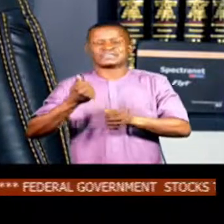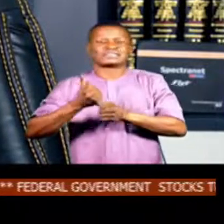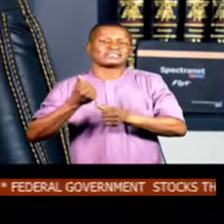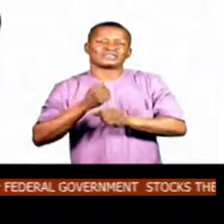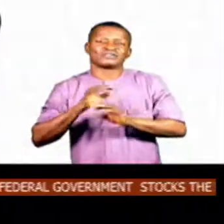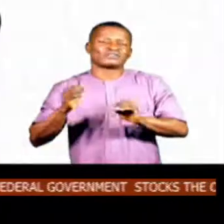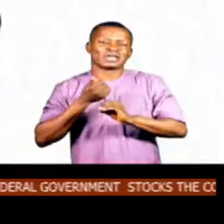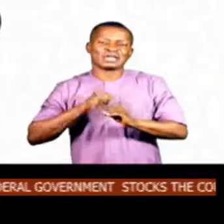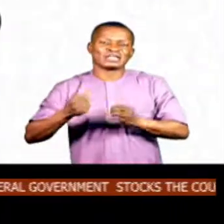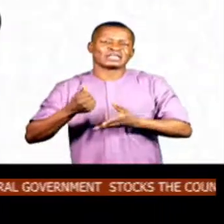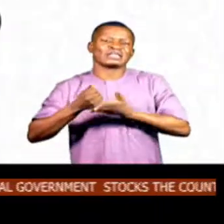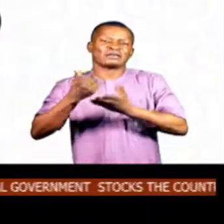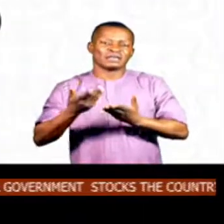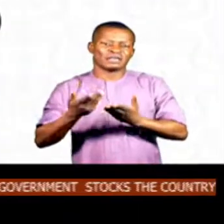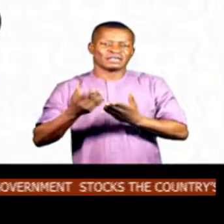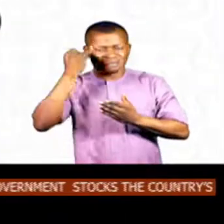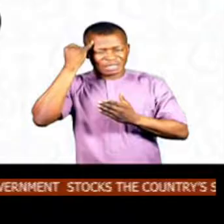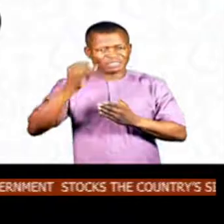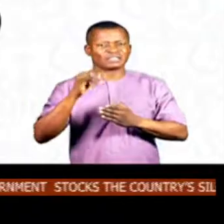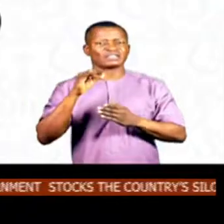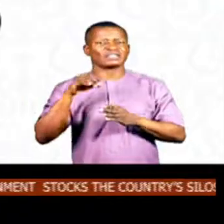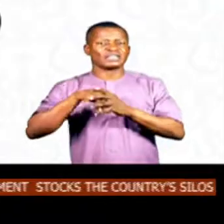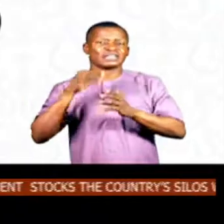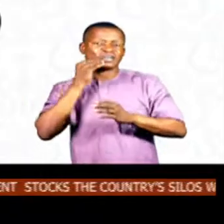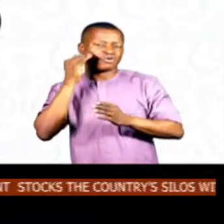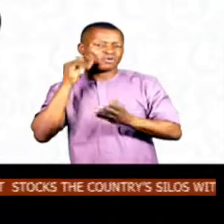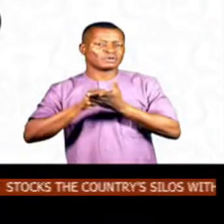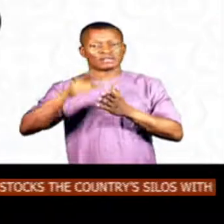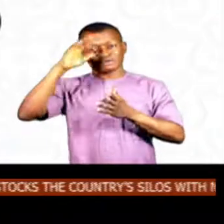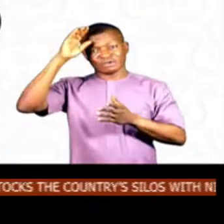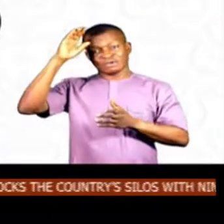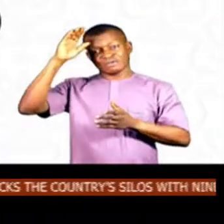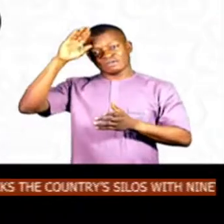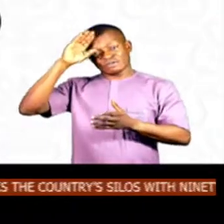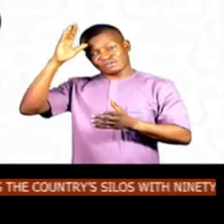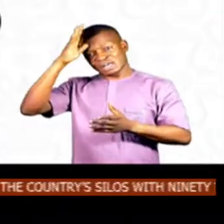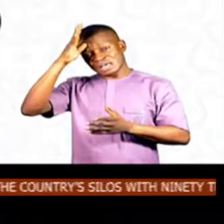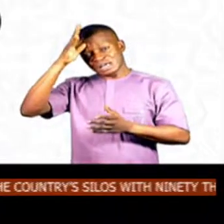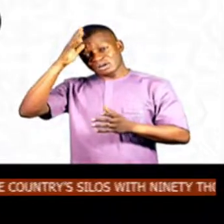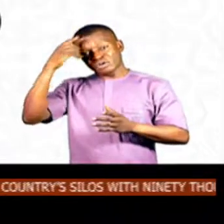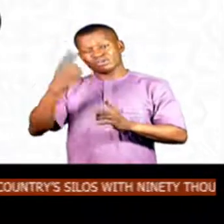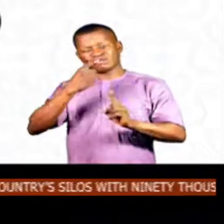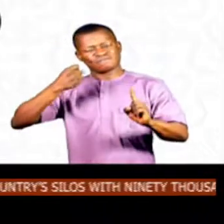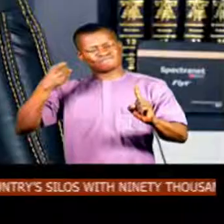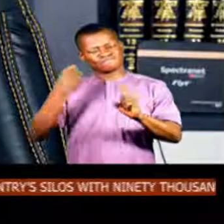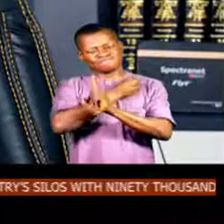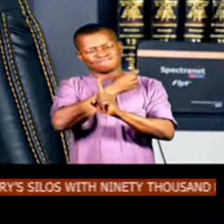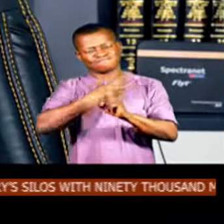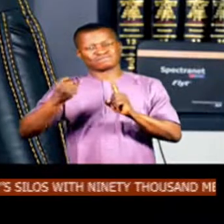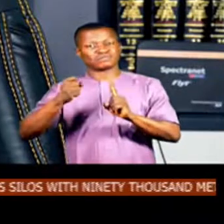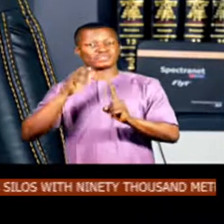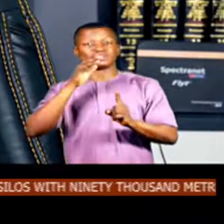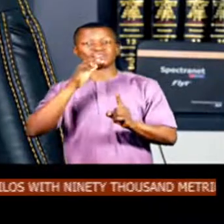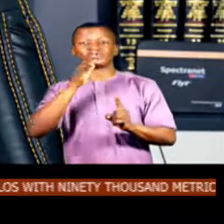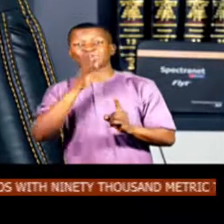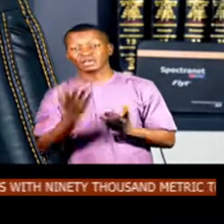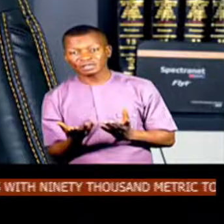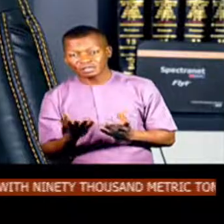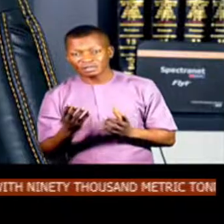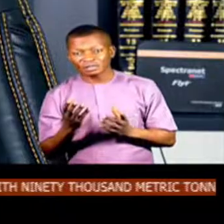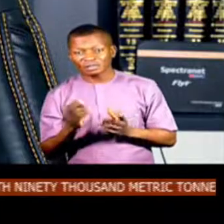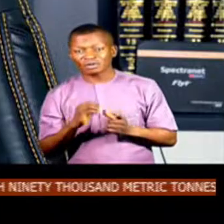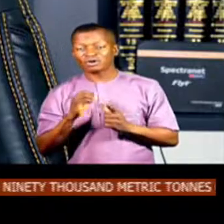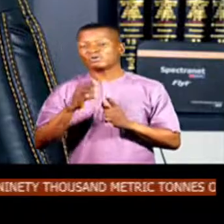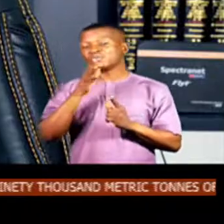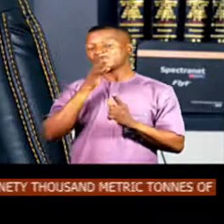them, when you grow up in a home where your father is always punching your mother, or your mother is always punching your father, there's never peace. You now grow up seeing it as